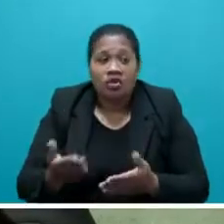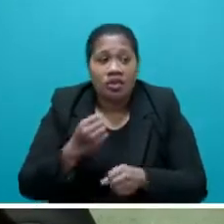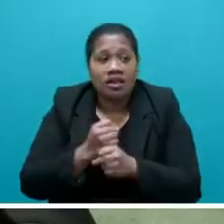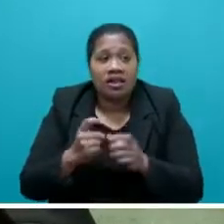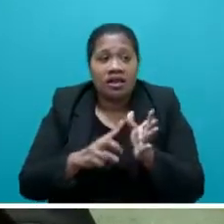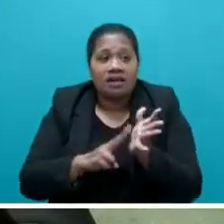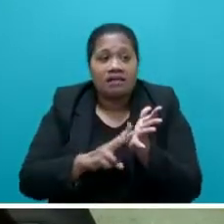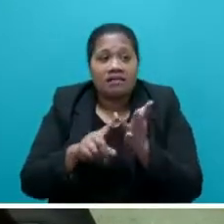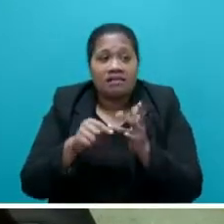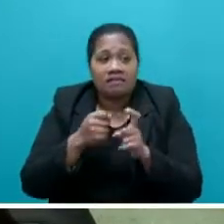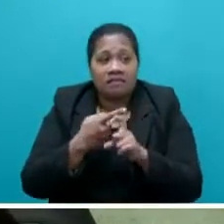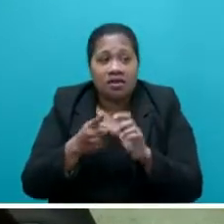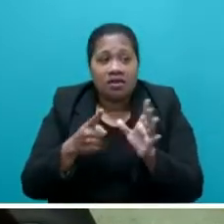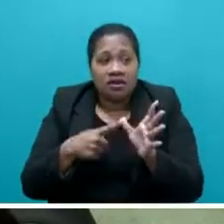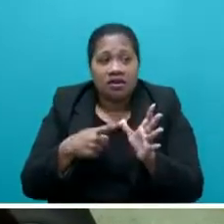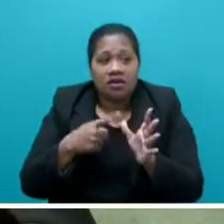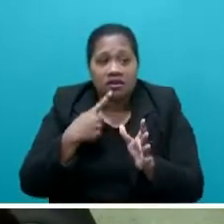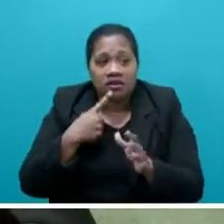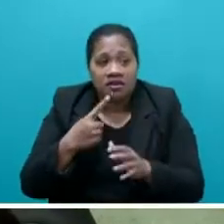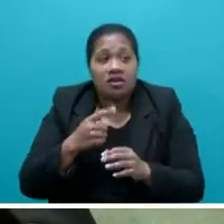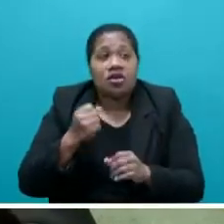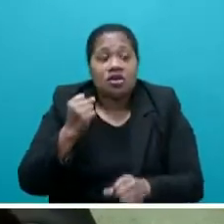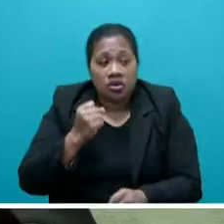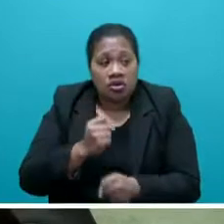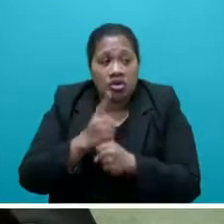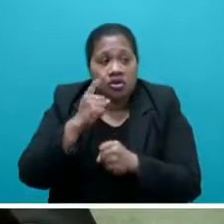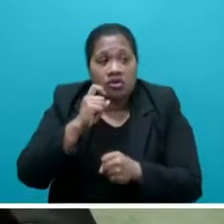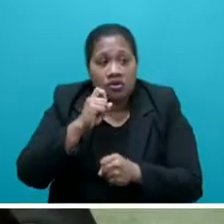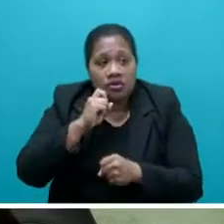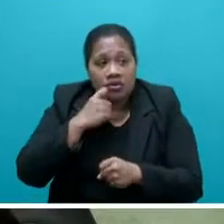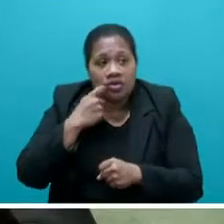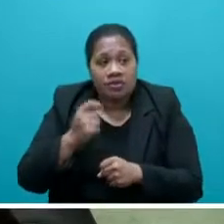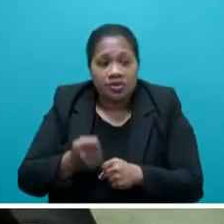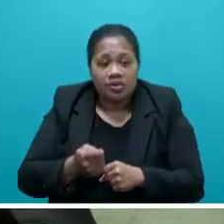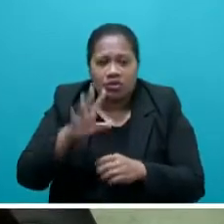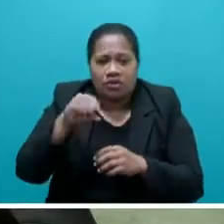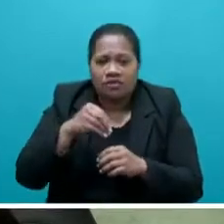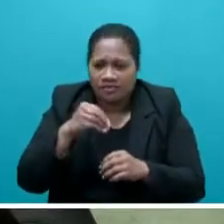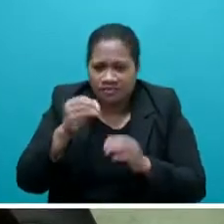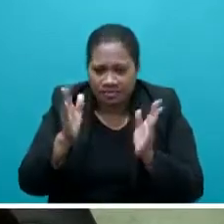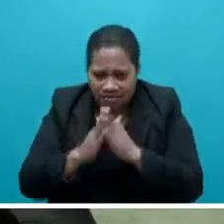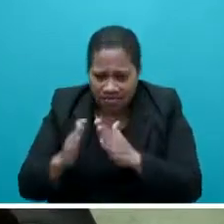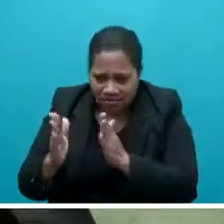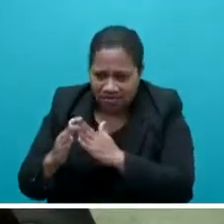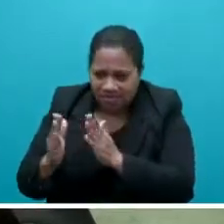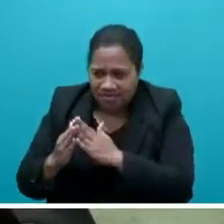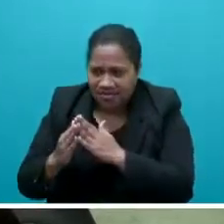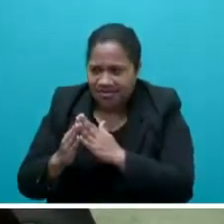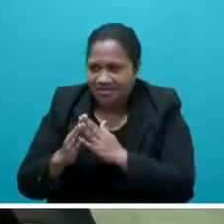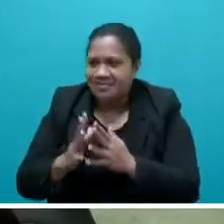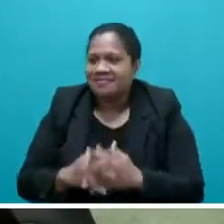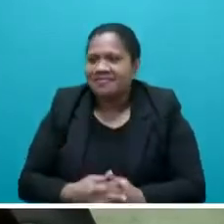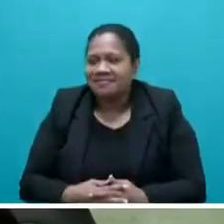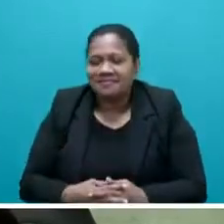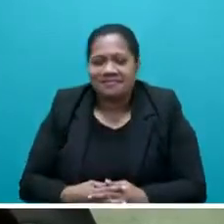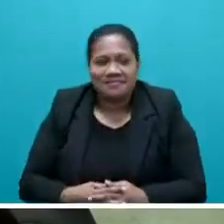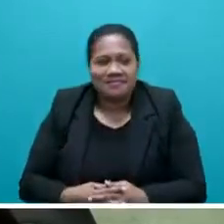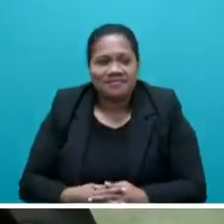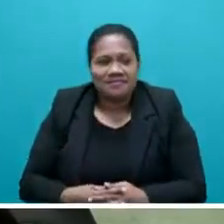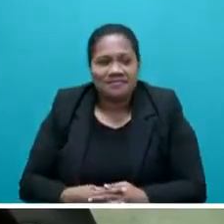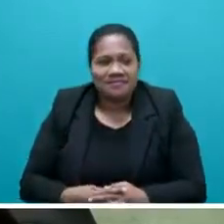next elections. We will be the toast, God willing, we'll be toast of the town. That's what we will be. We'll be toast of the town, Mr.